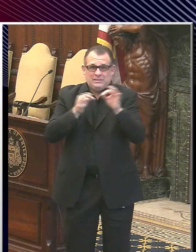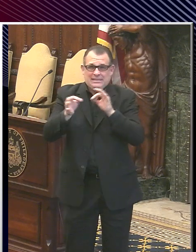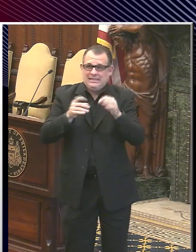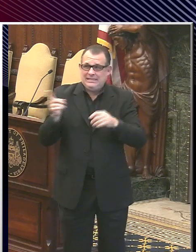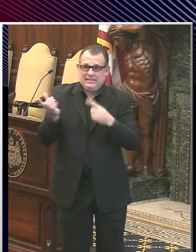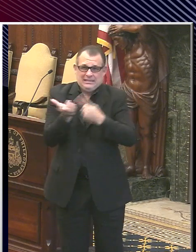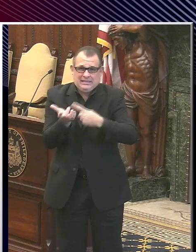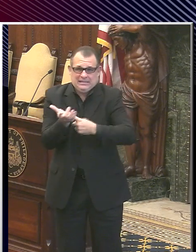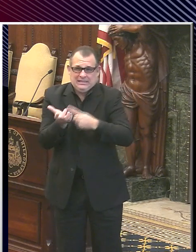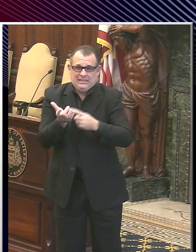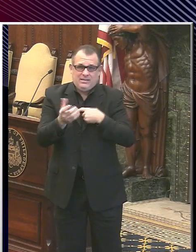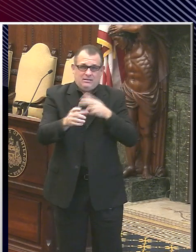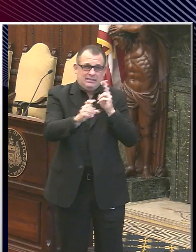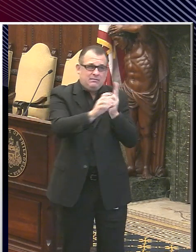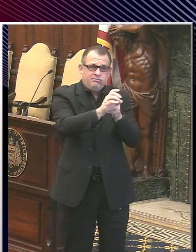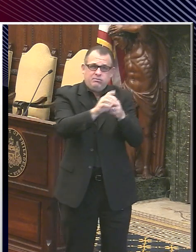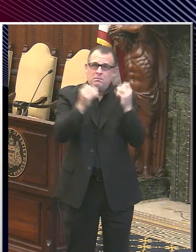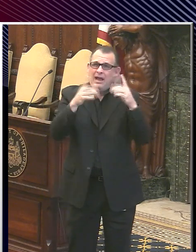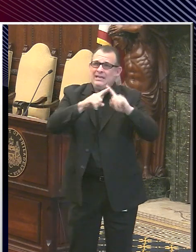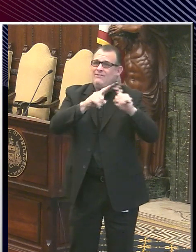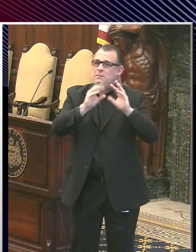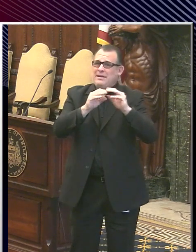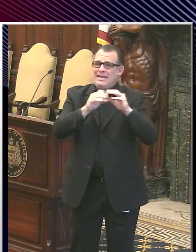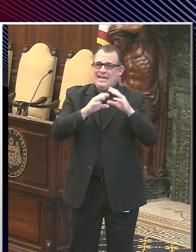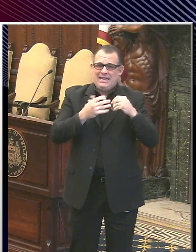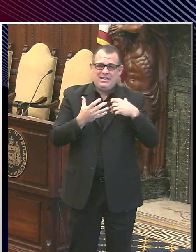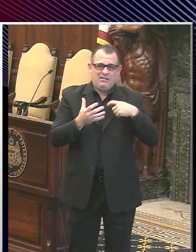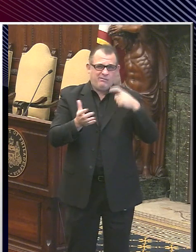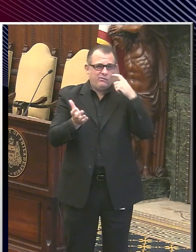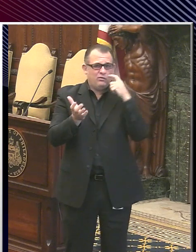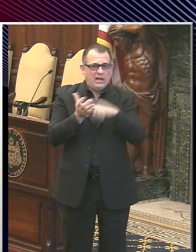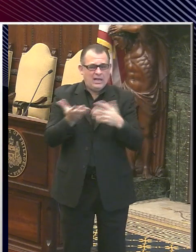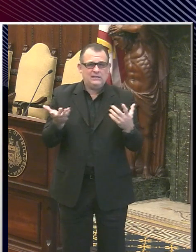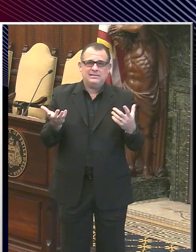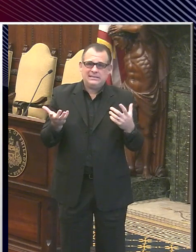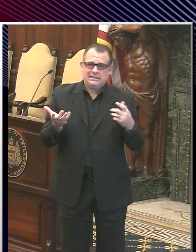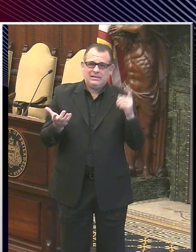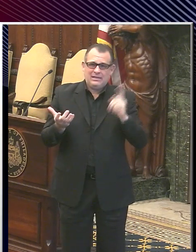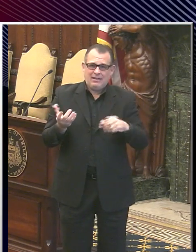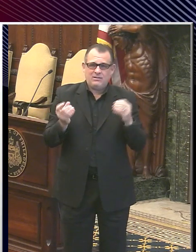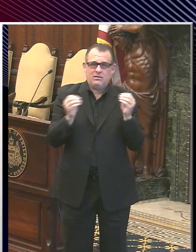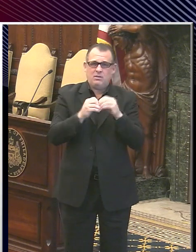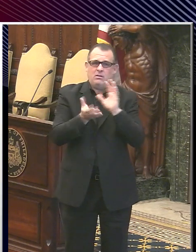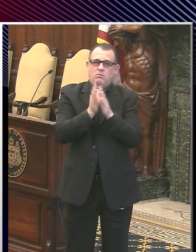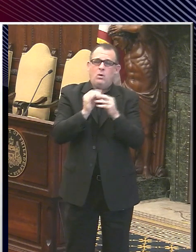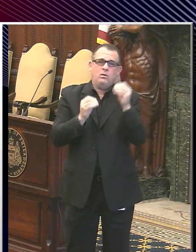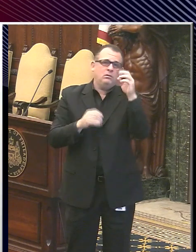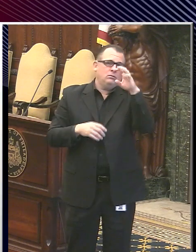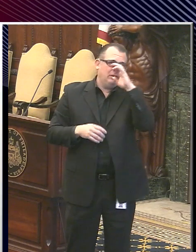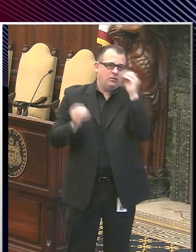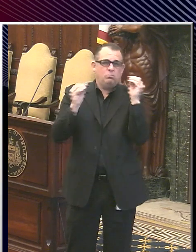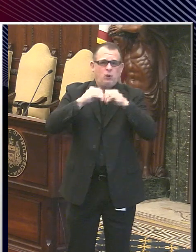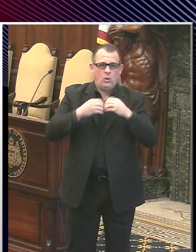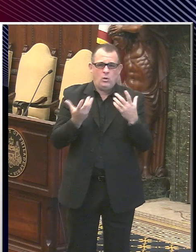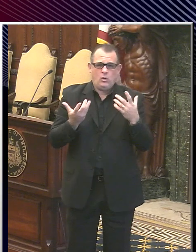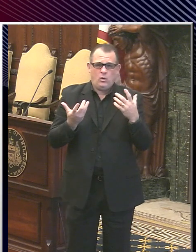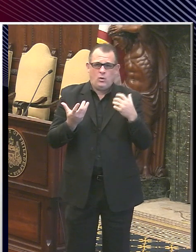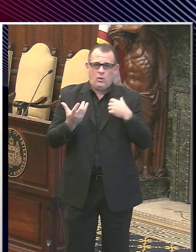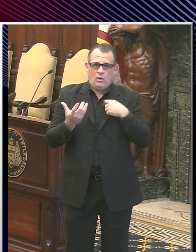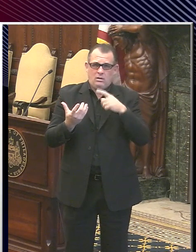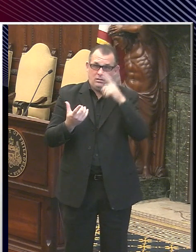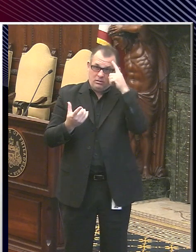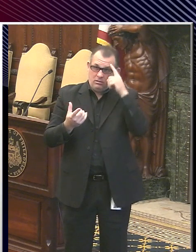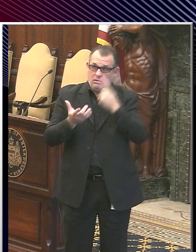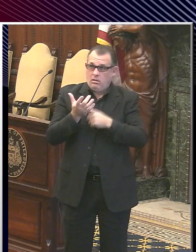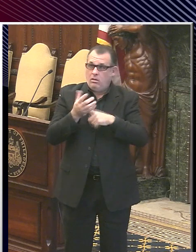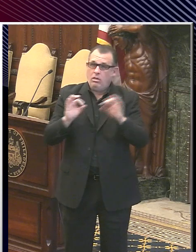numerous meetings over the last few weeks after we recognized that further action would need to be taken. They were not easy conversations, and none of us take this